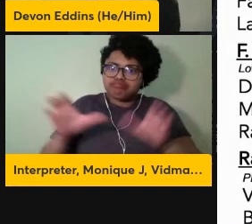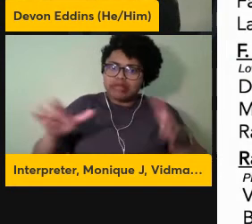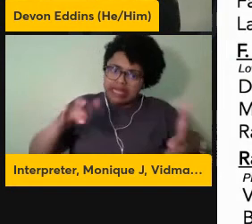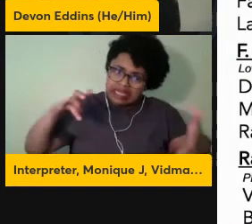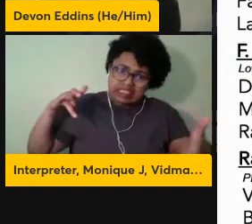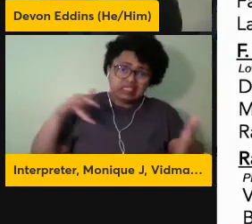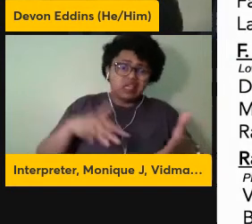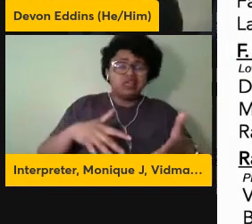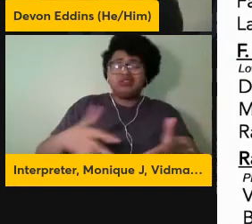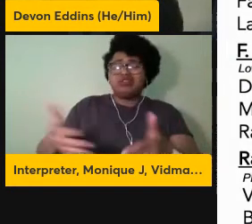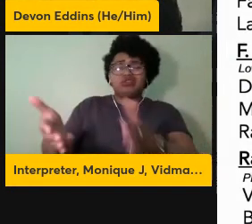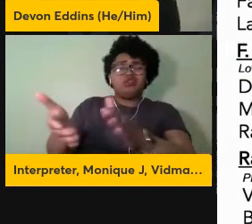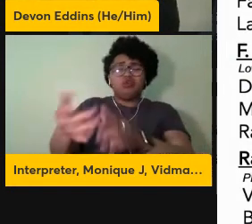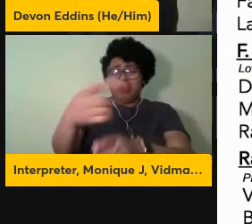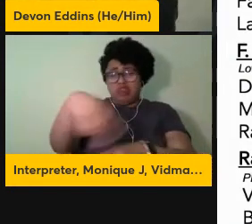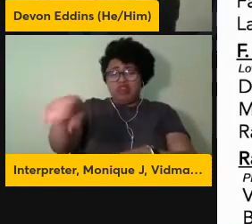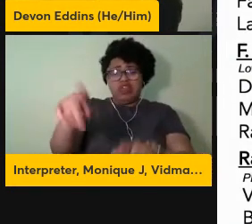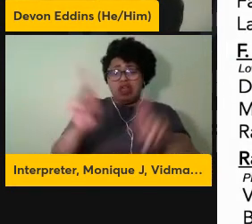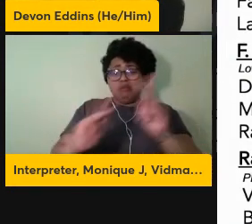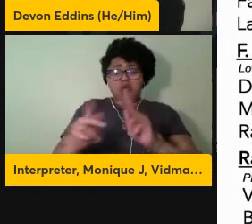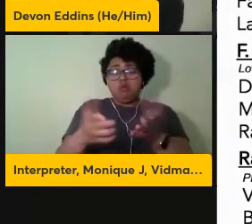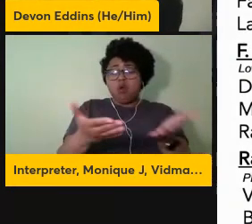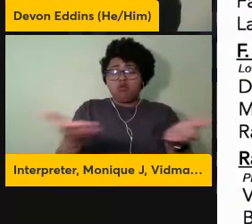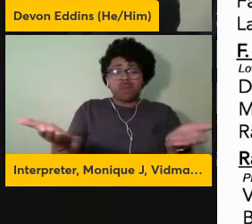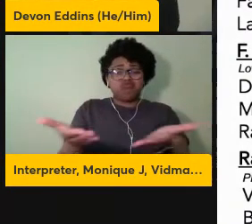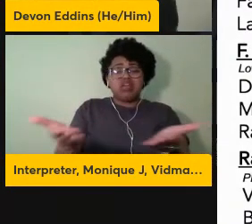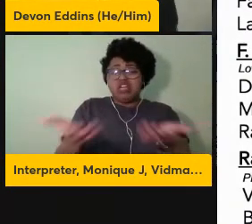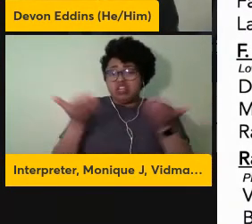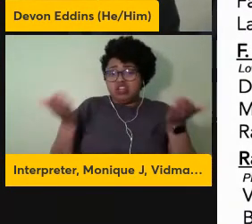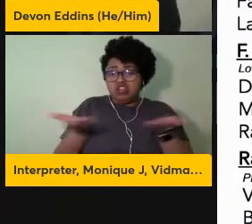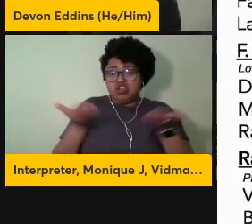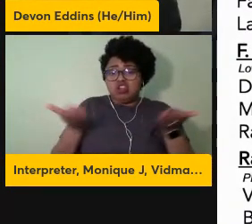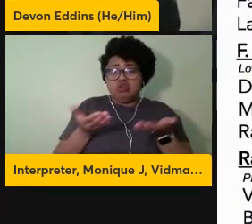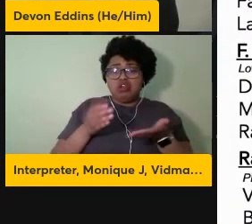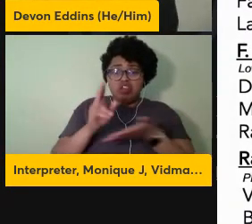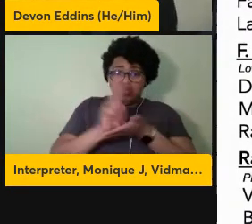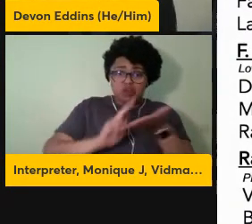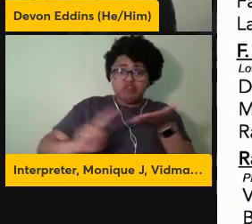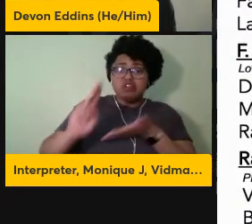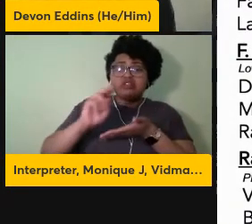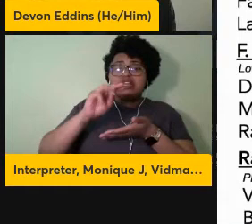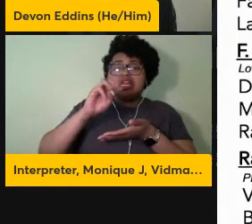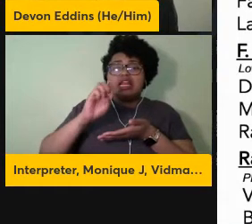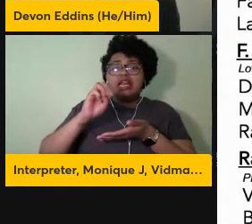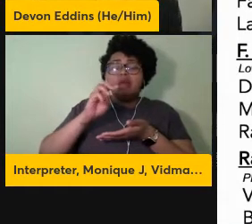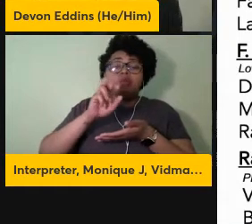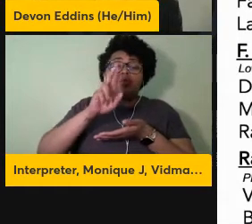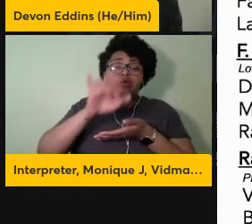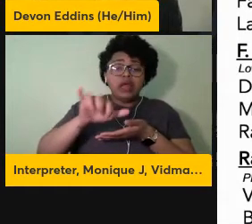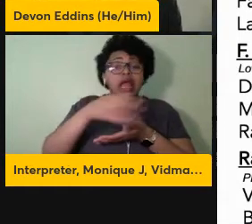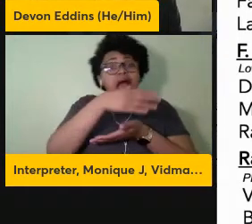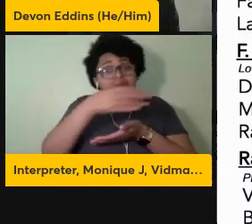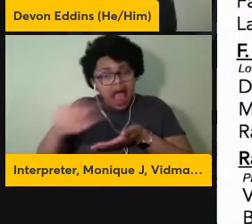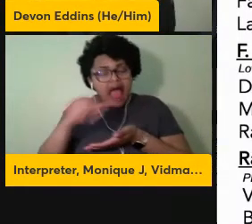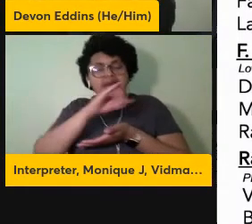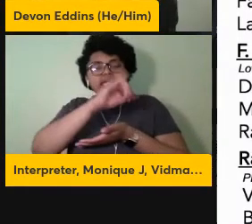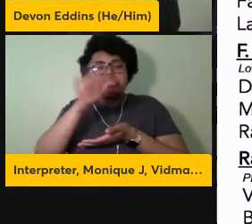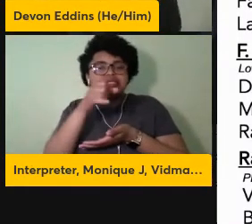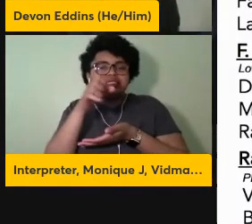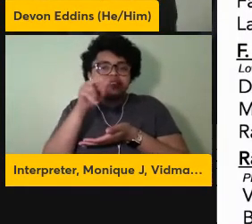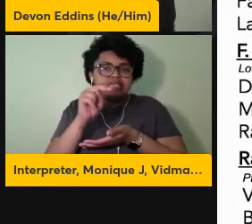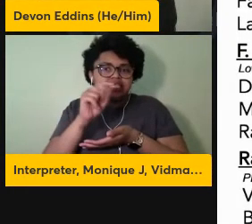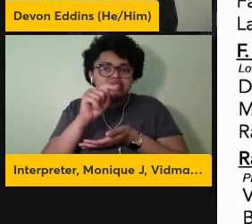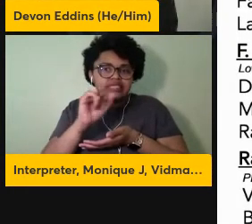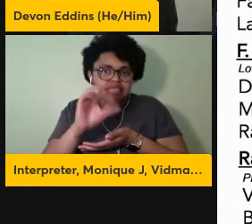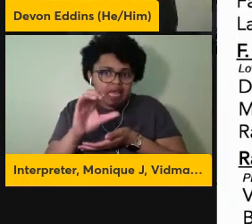with our collaborators here at Emory University and also at Genentech for all of their hard work in making this possible. Also a special shout out to my